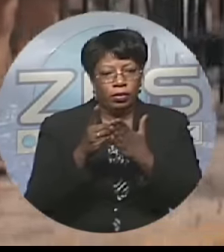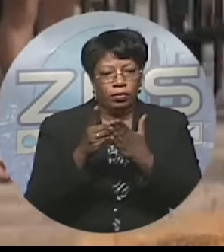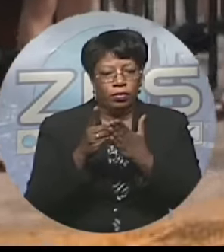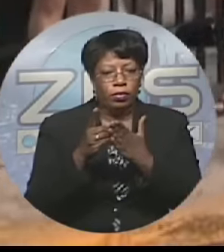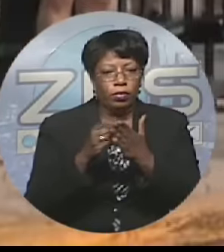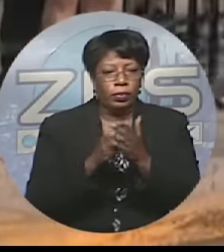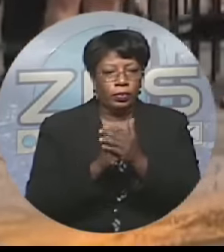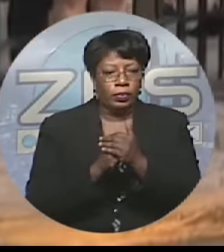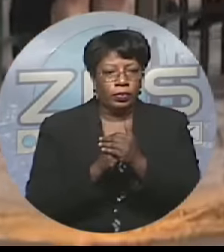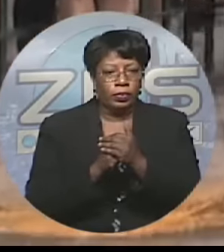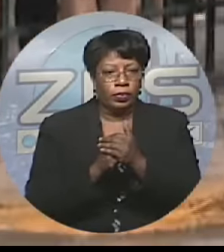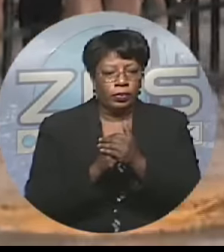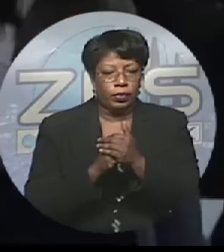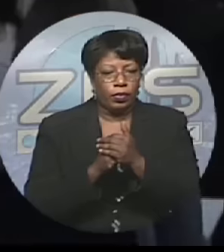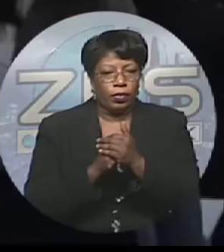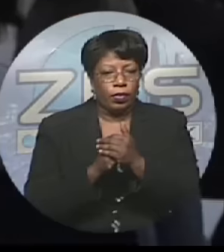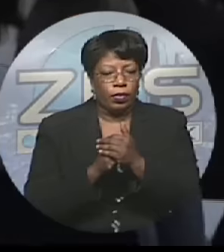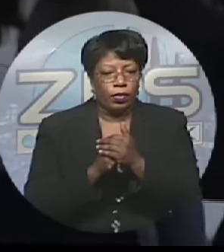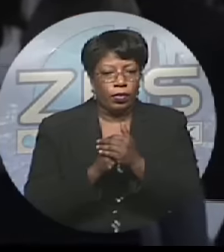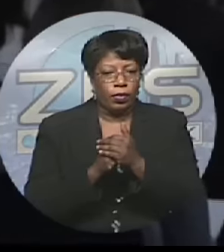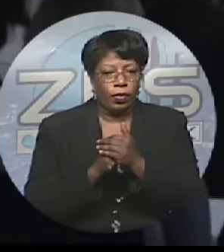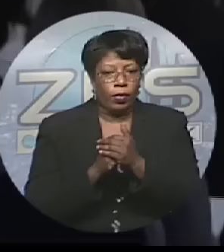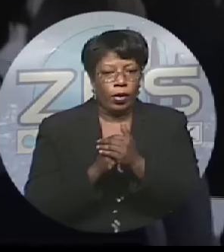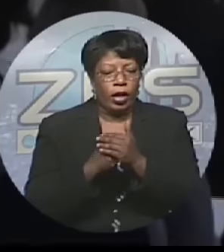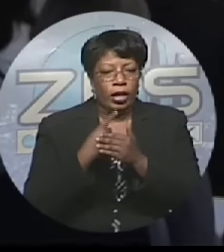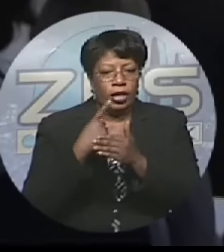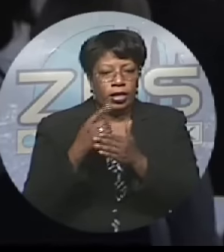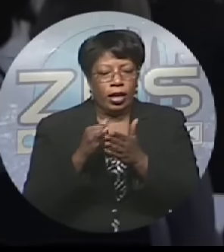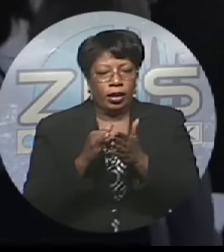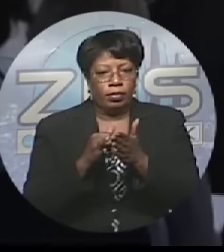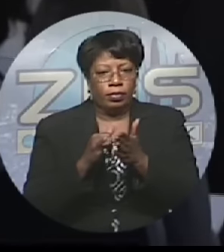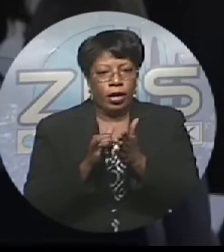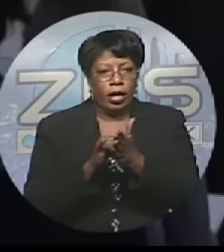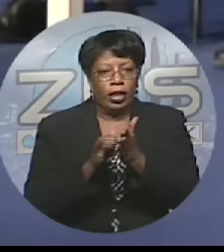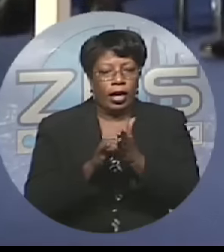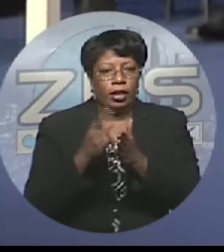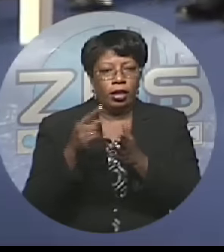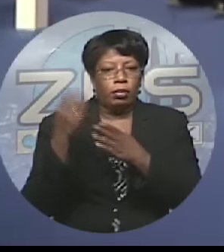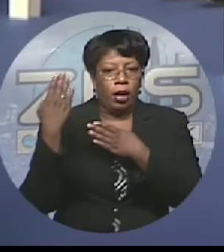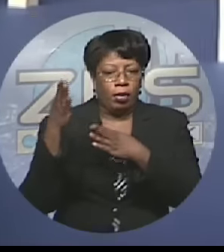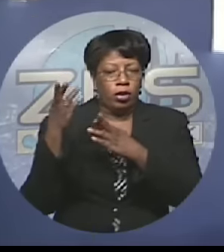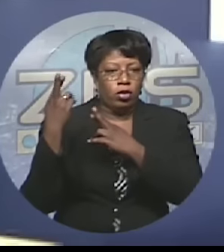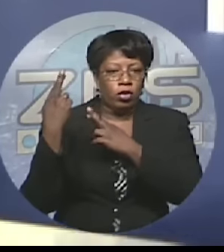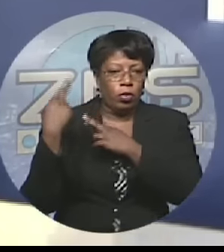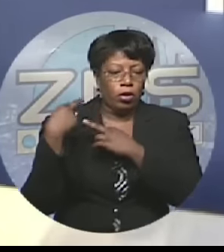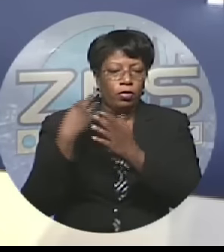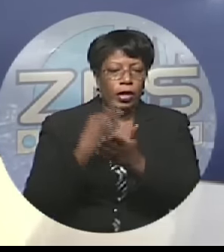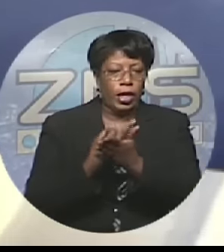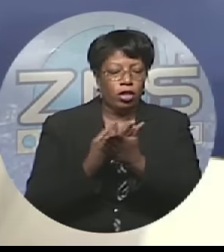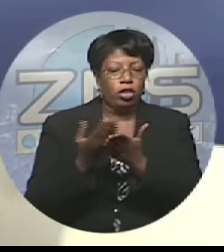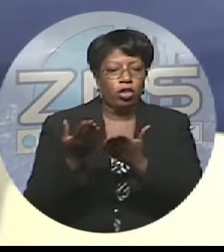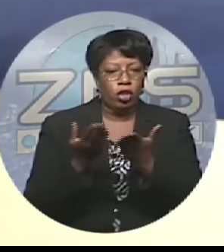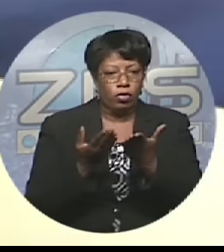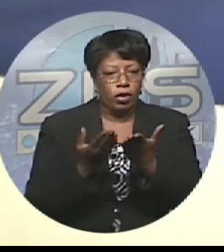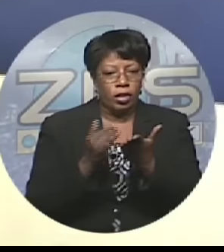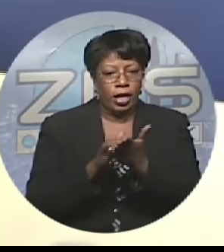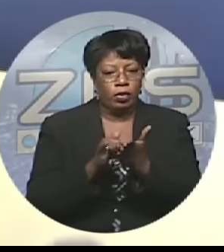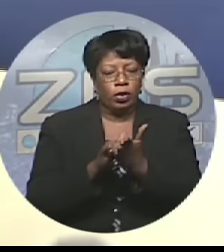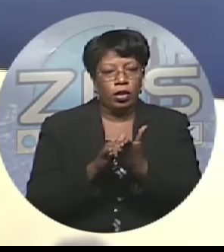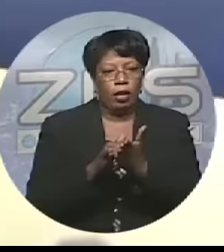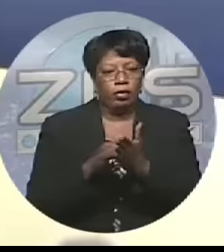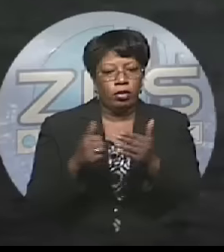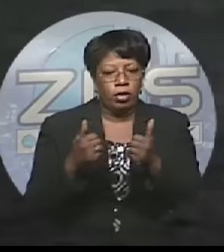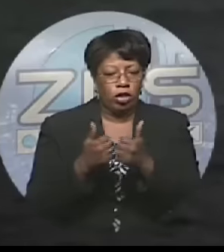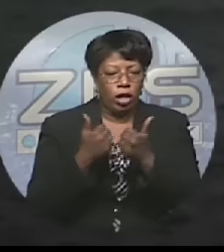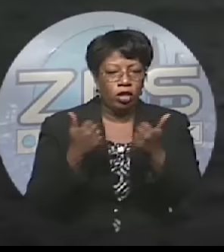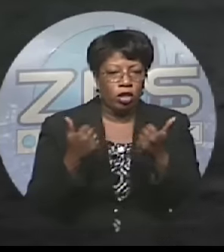of unfortunate suspicion. Nonetheless, he says the Bahamas, as a responsible financial center, understands we must meet the challenges